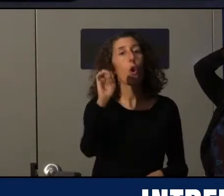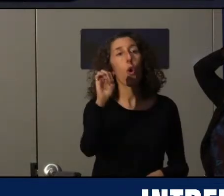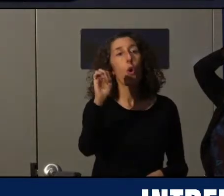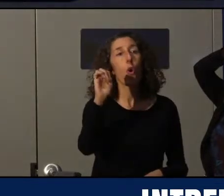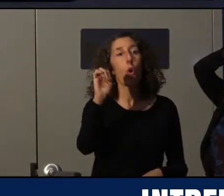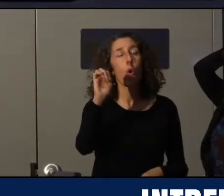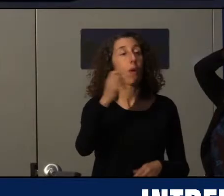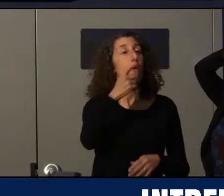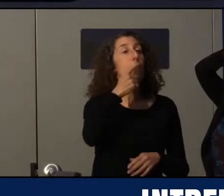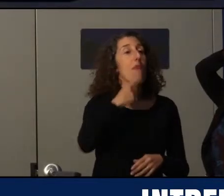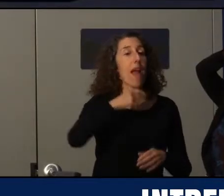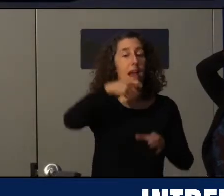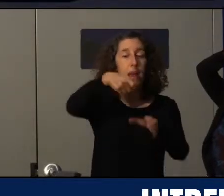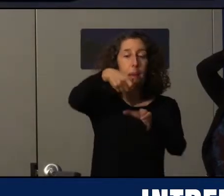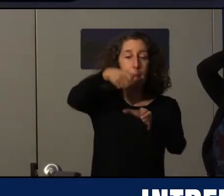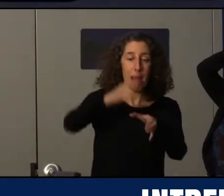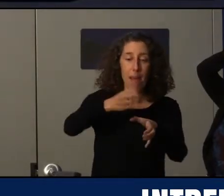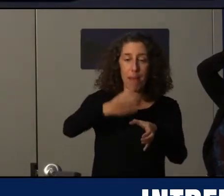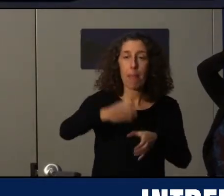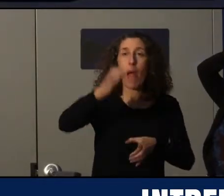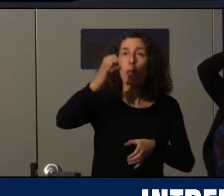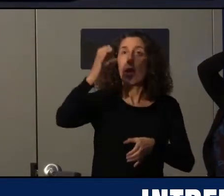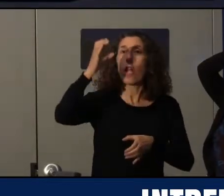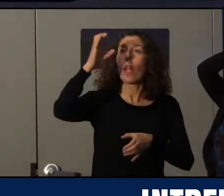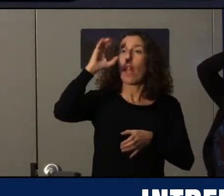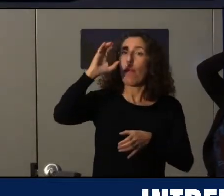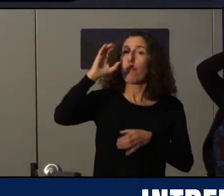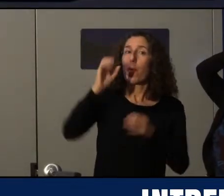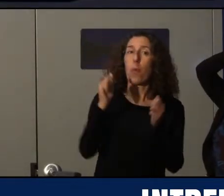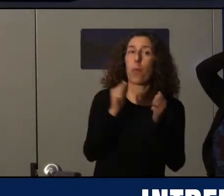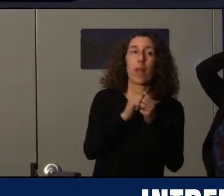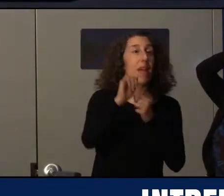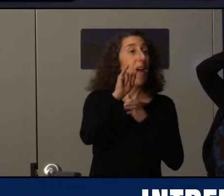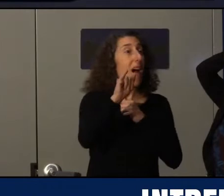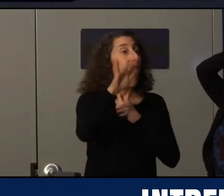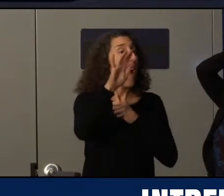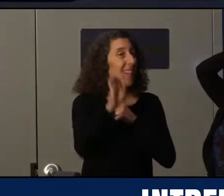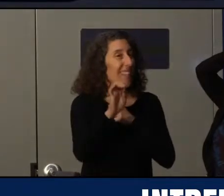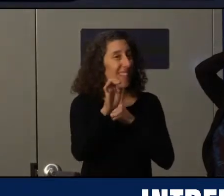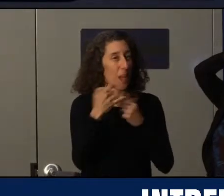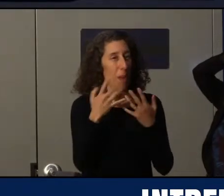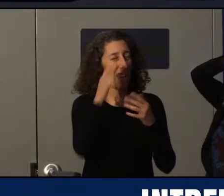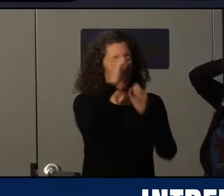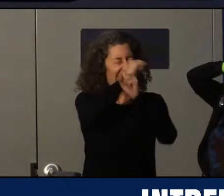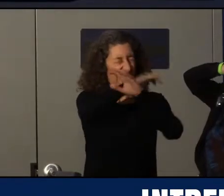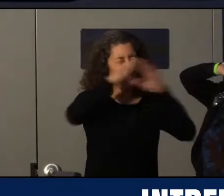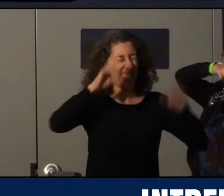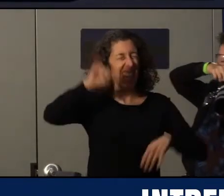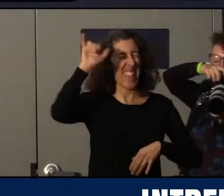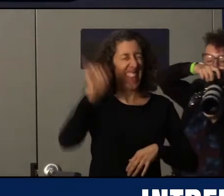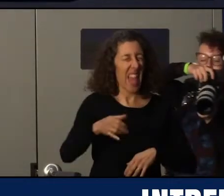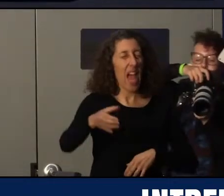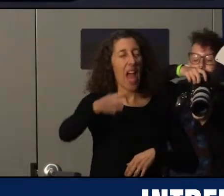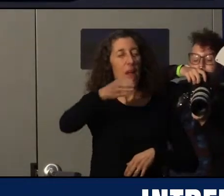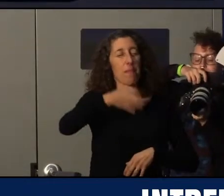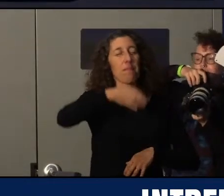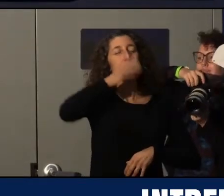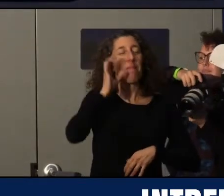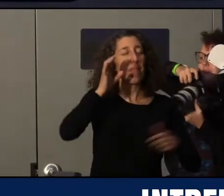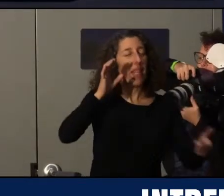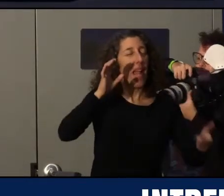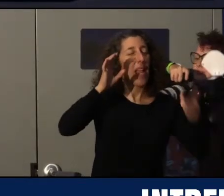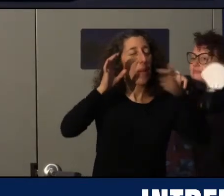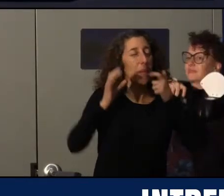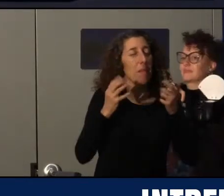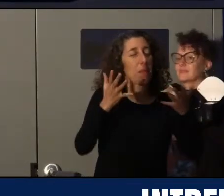that Sonic crushy, chewy ice in a styrofoam cup with a slice of pizza. It's amazing what you miss, right? And